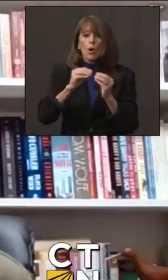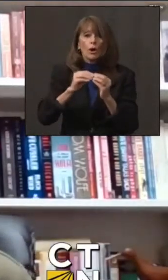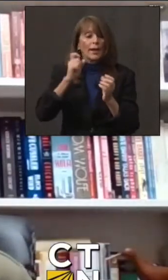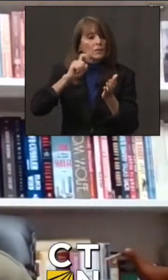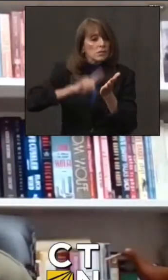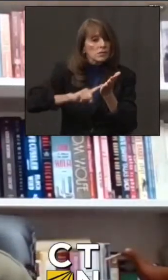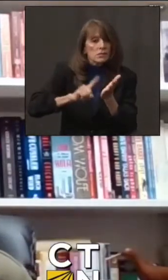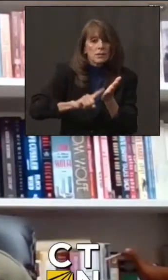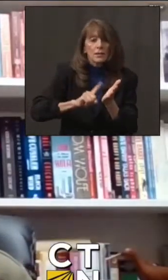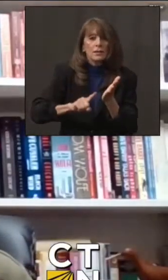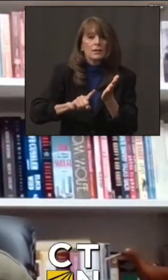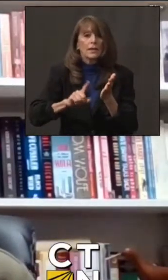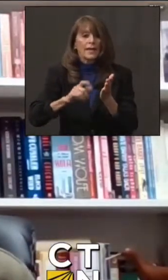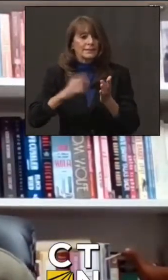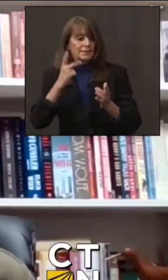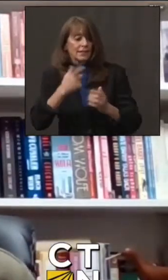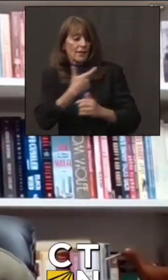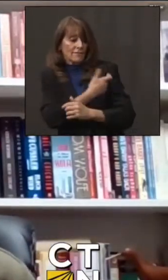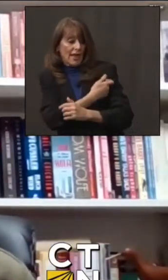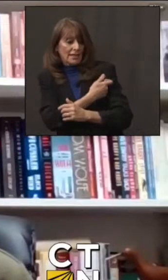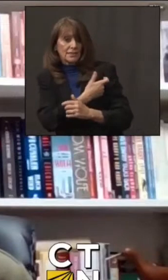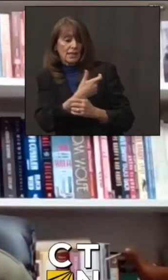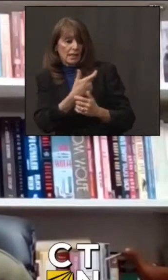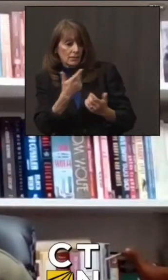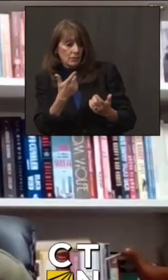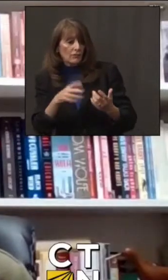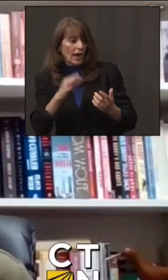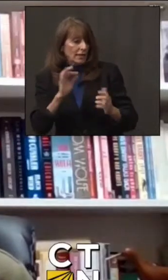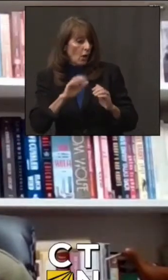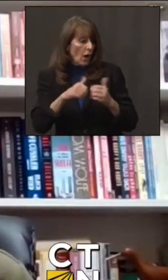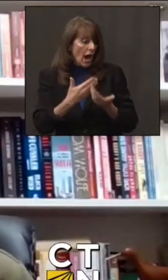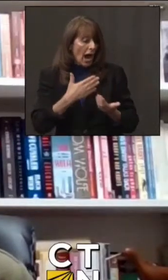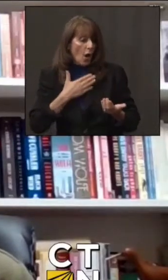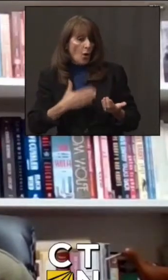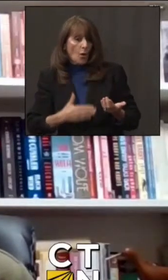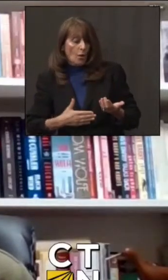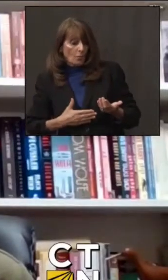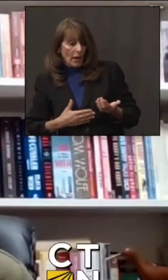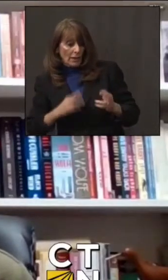the response to it, and we learn more about